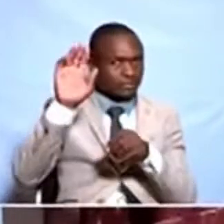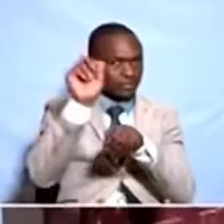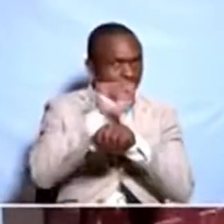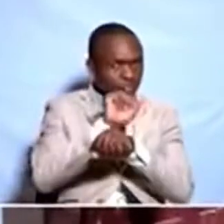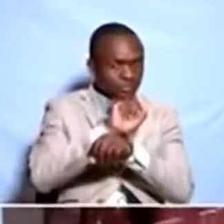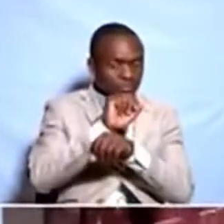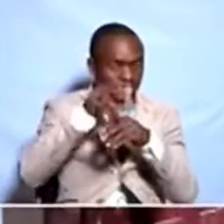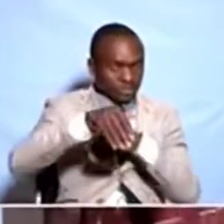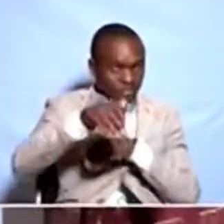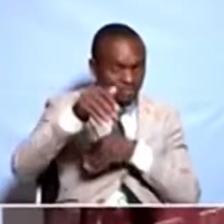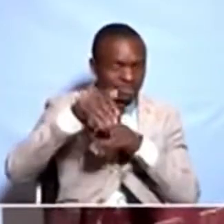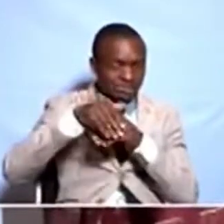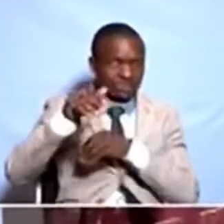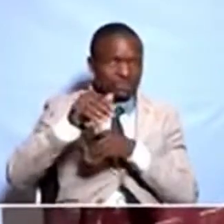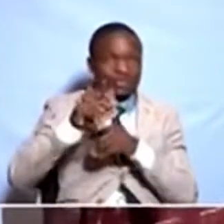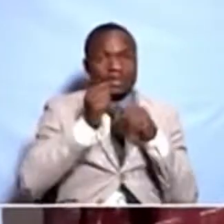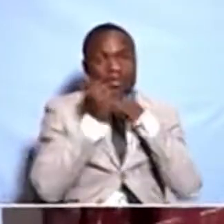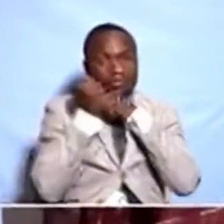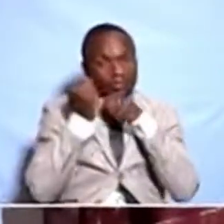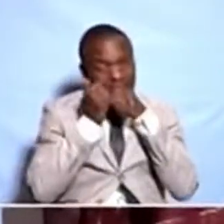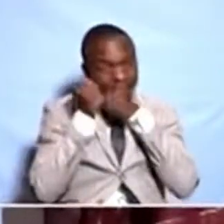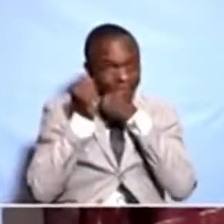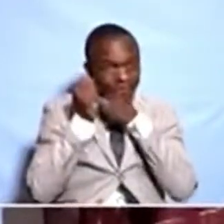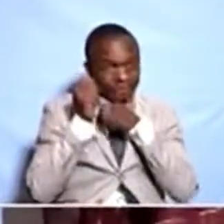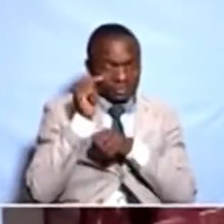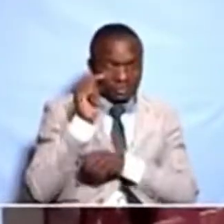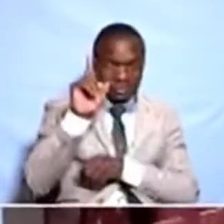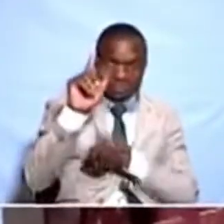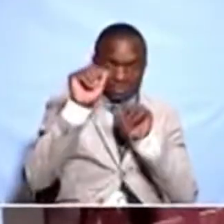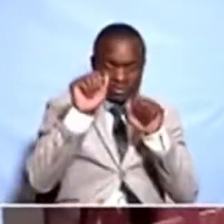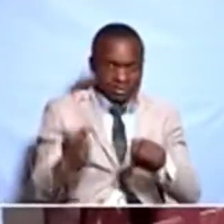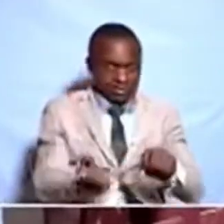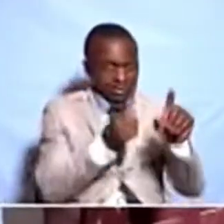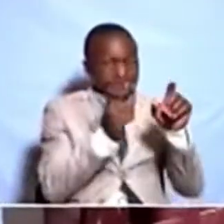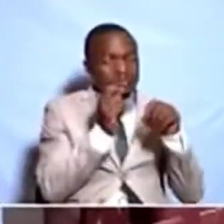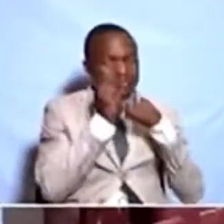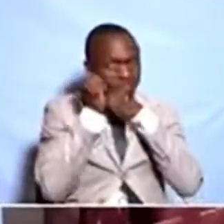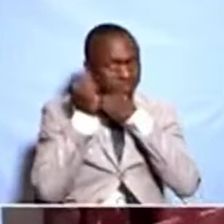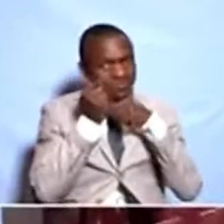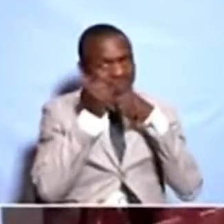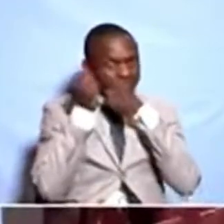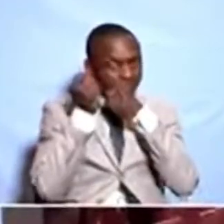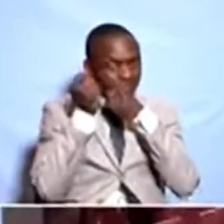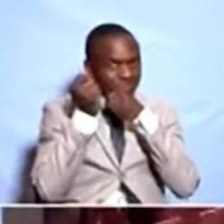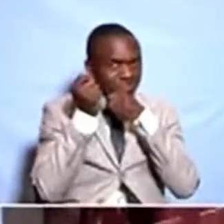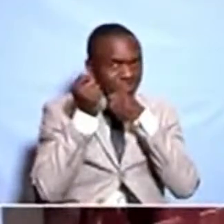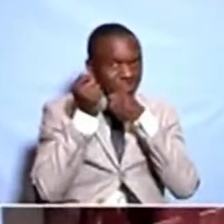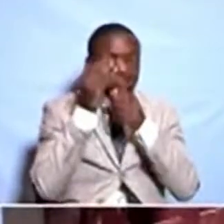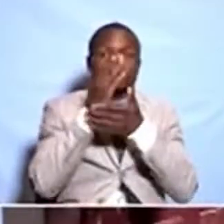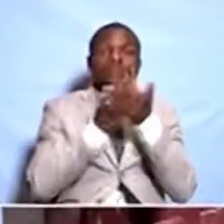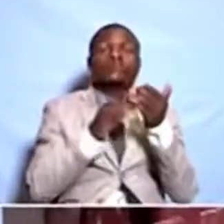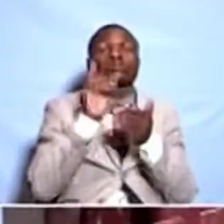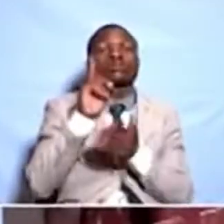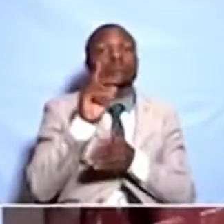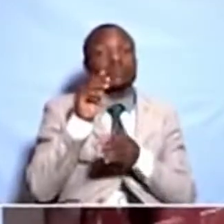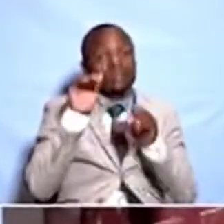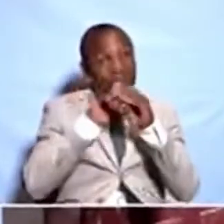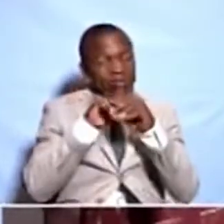in Mazabuka. So one can go to Mazabuka there. Someone who is in Mazabuka